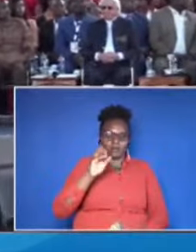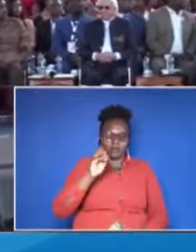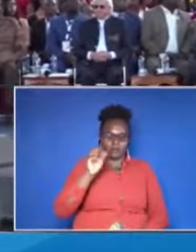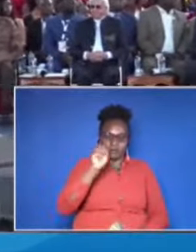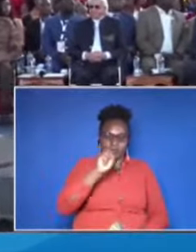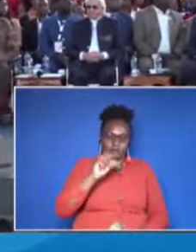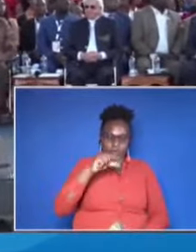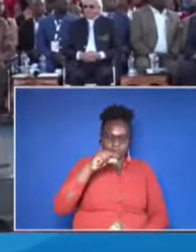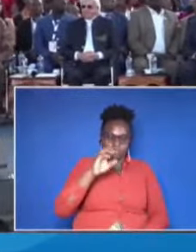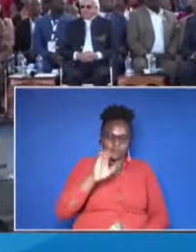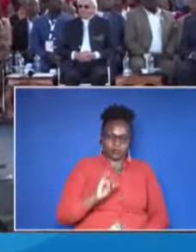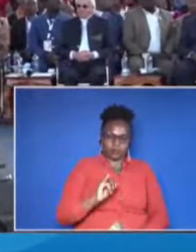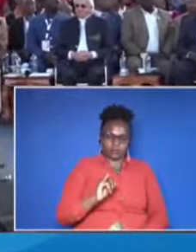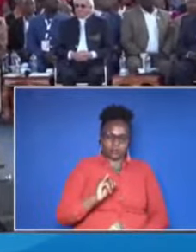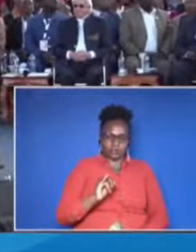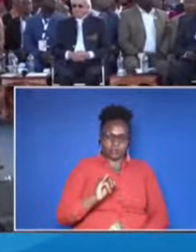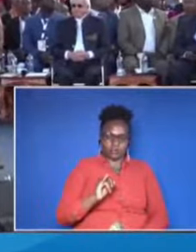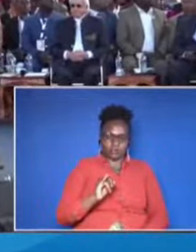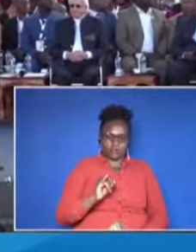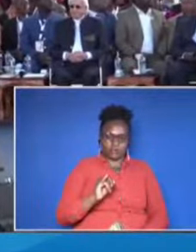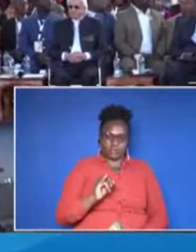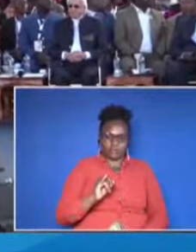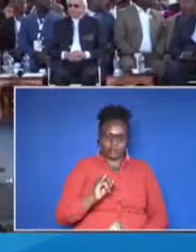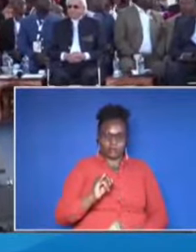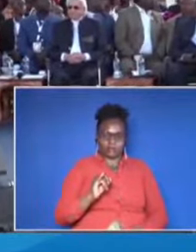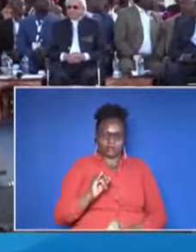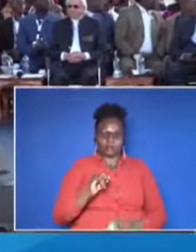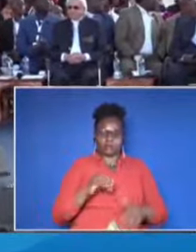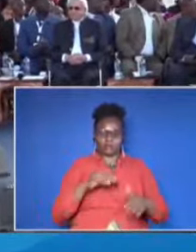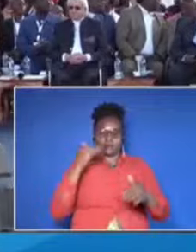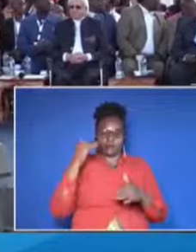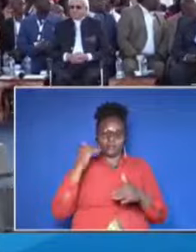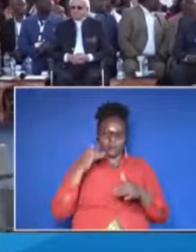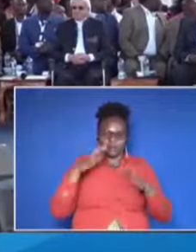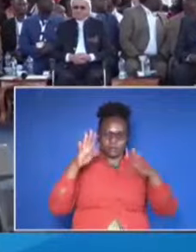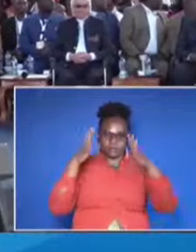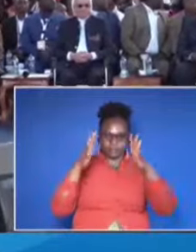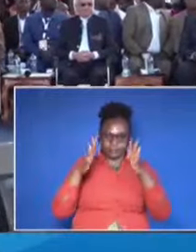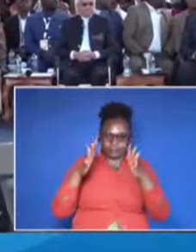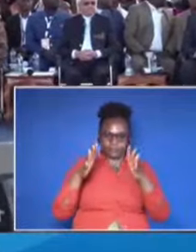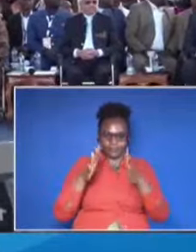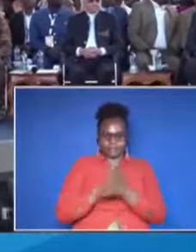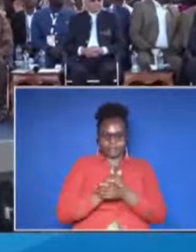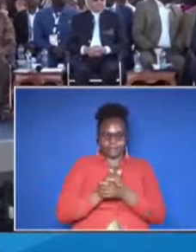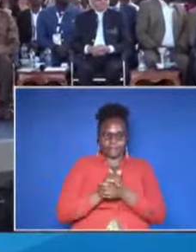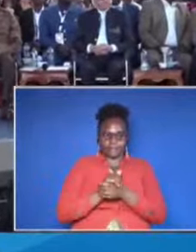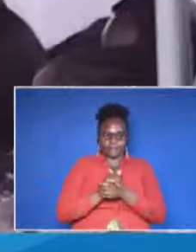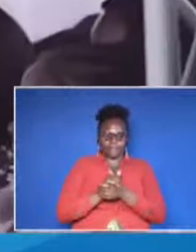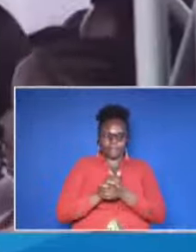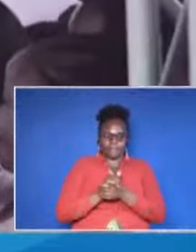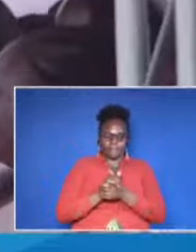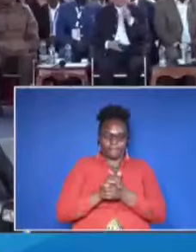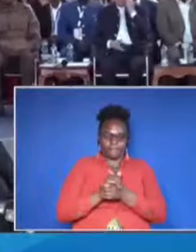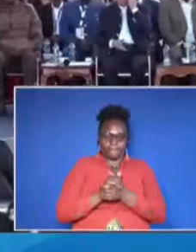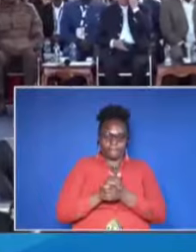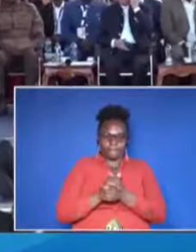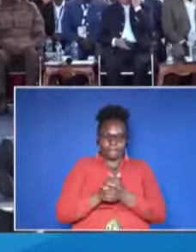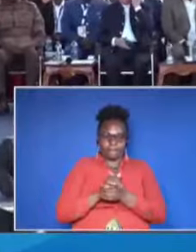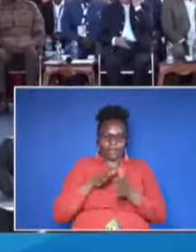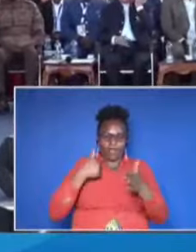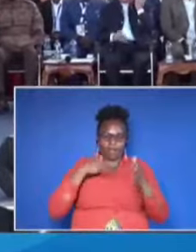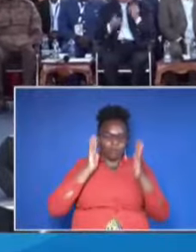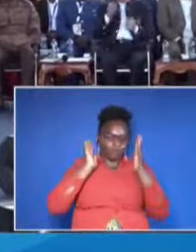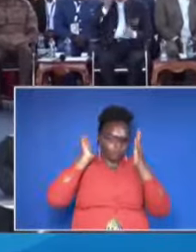uh the spouse of Felix S have no public service as mama and we have